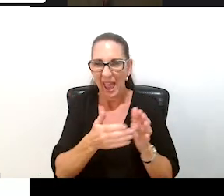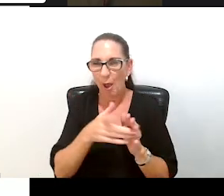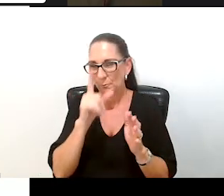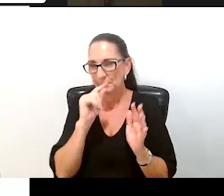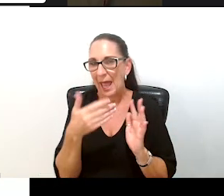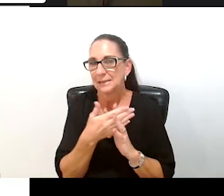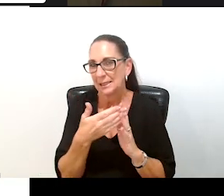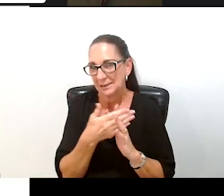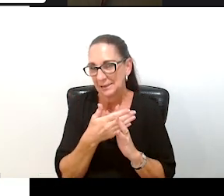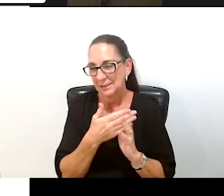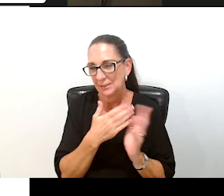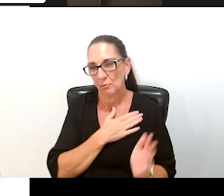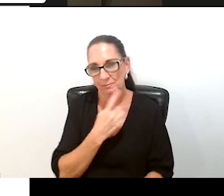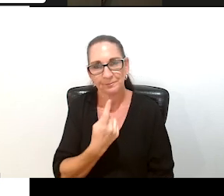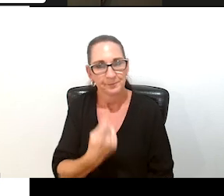to.